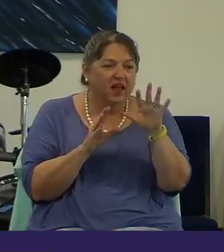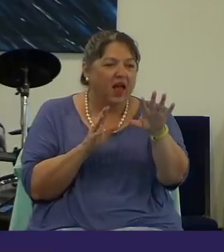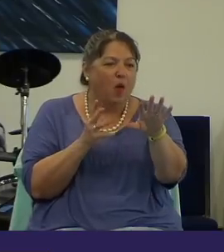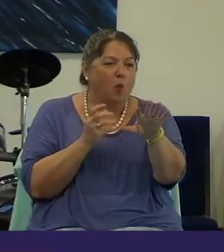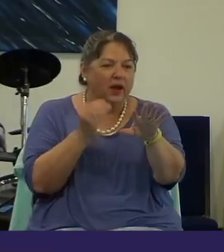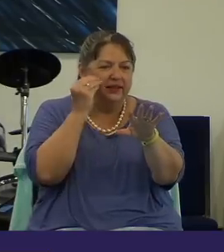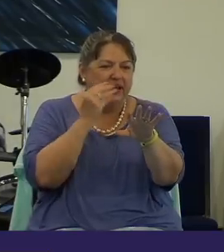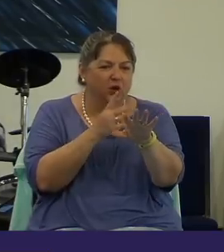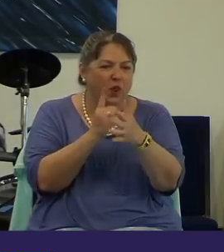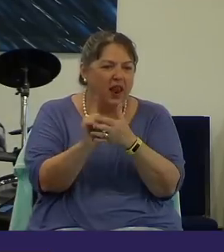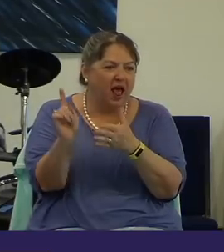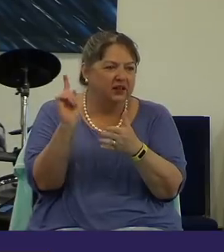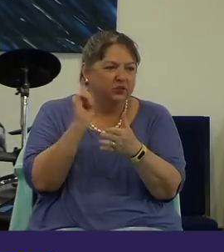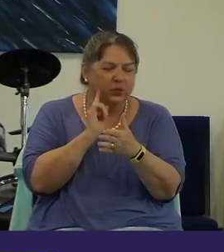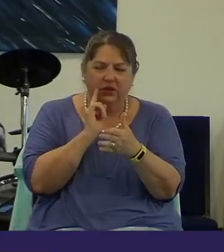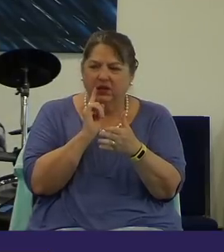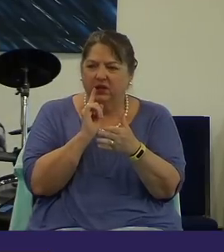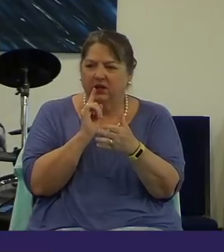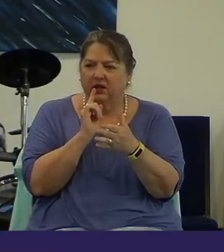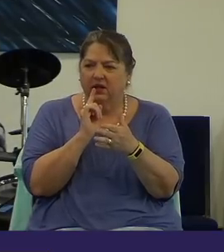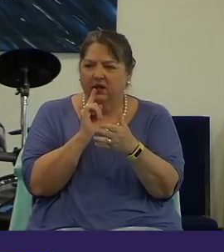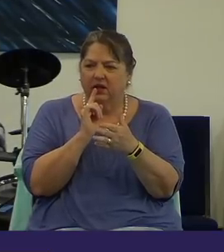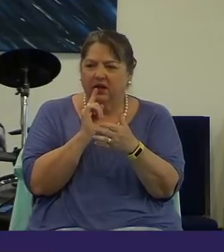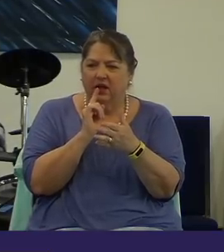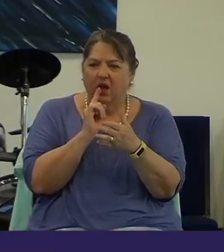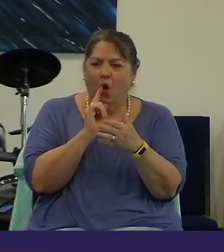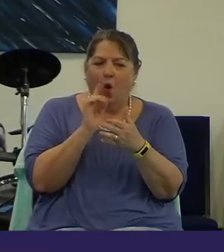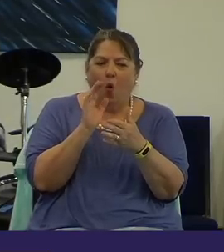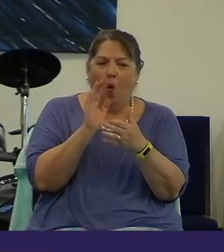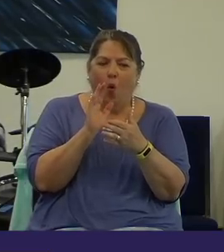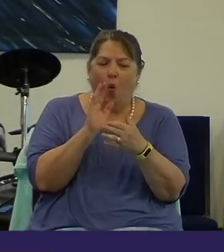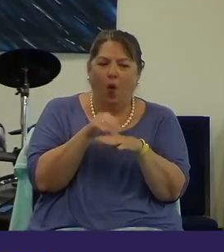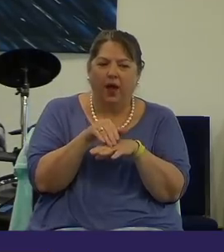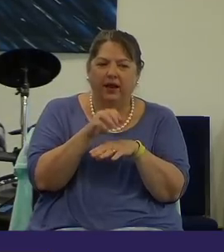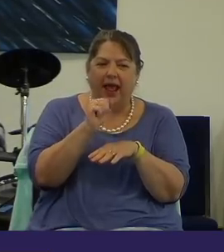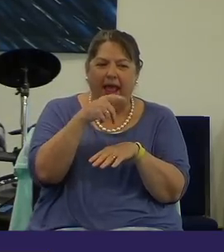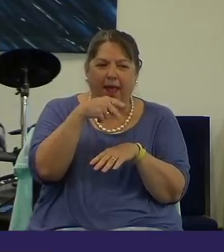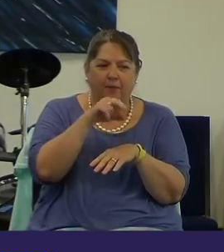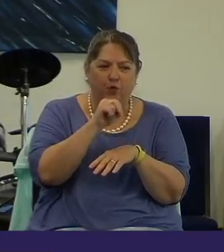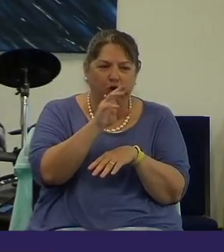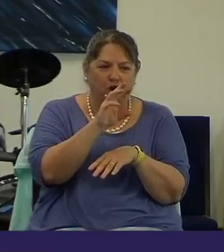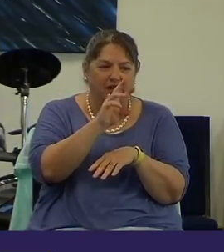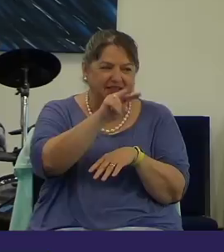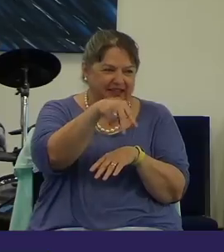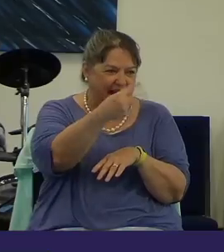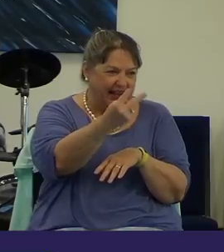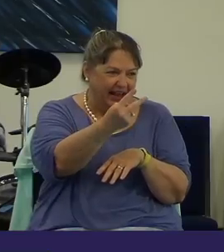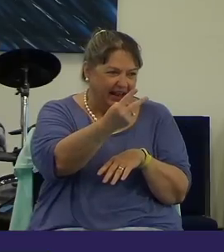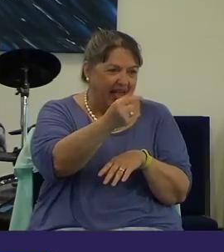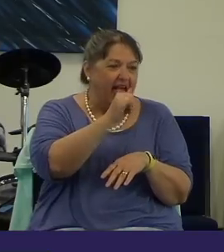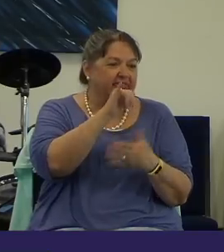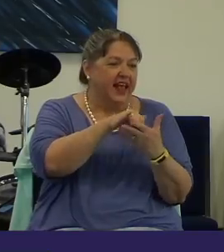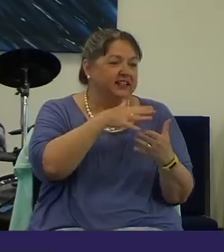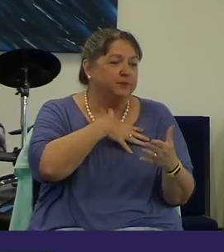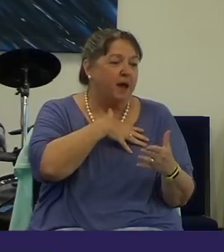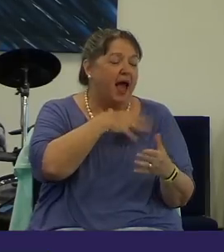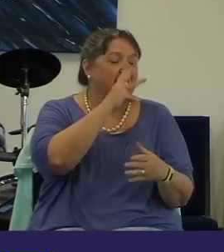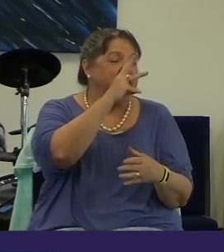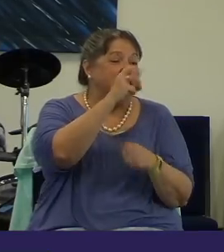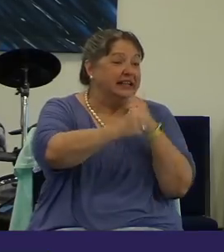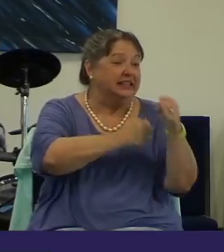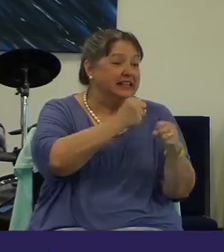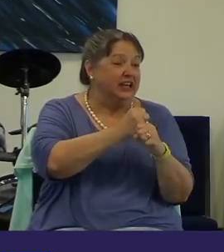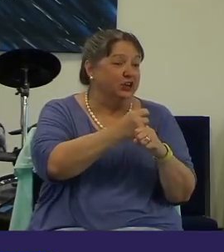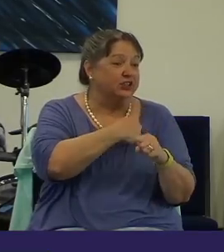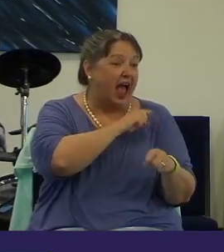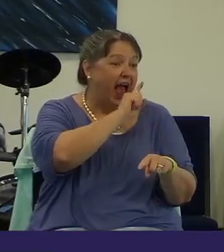last Sunday, officially on Sunday, the second was 6 years since I've been in this church. 6 years. So praise the Lord. They